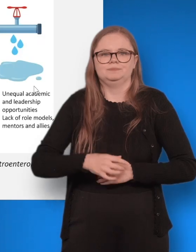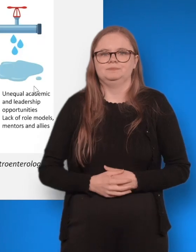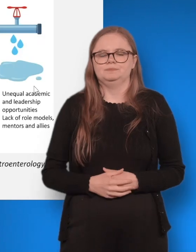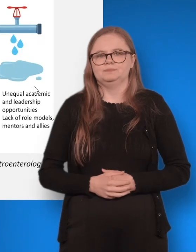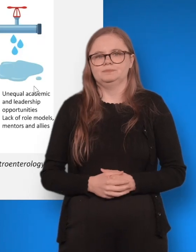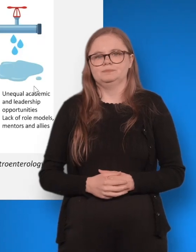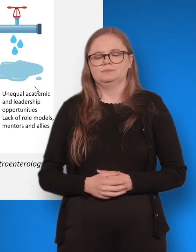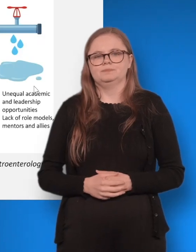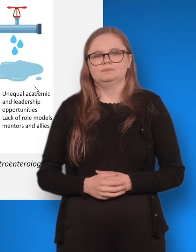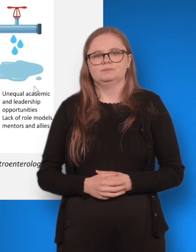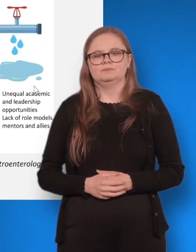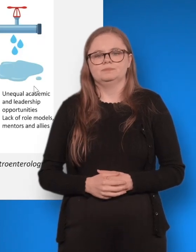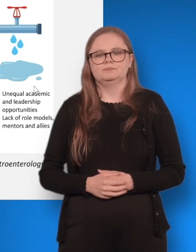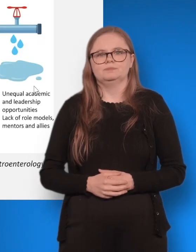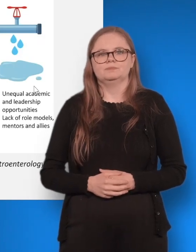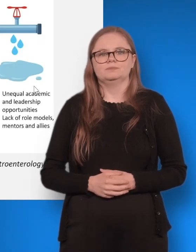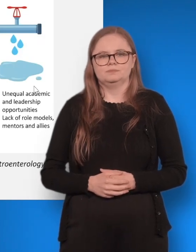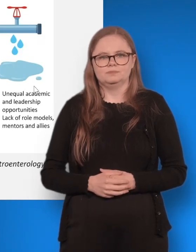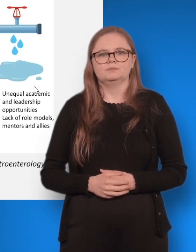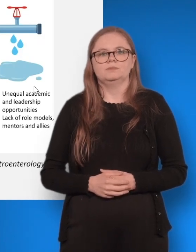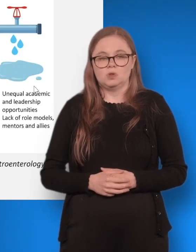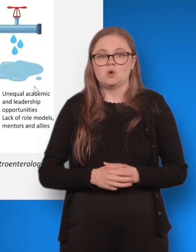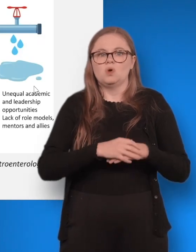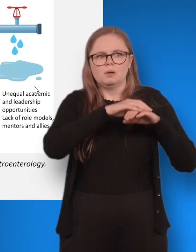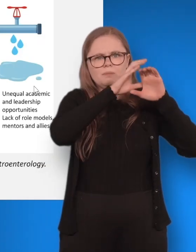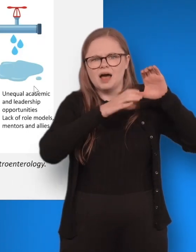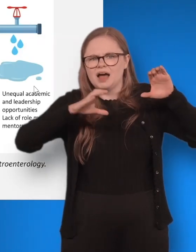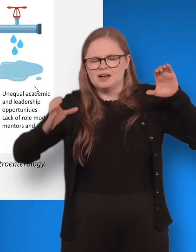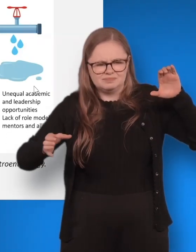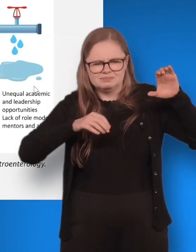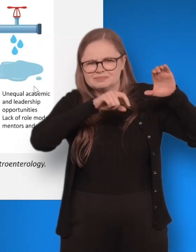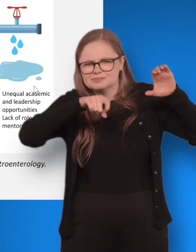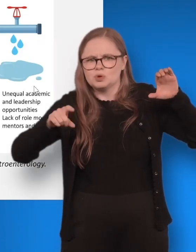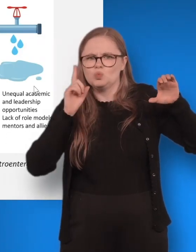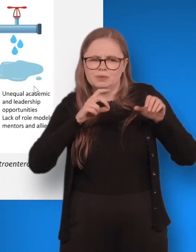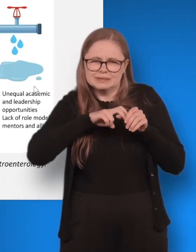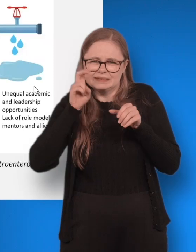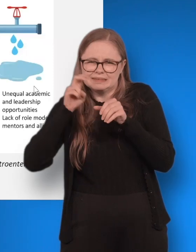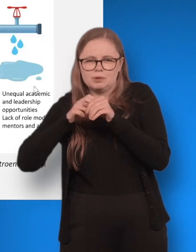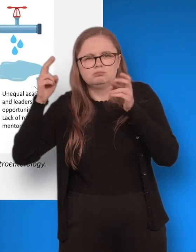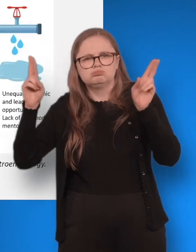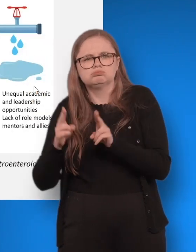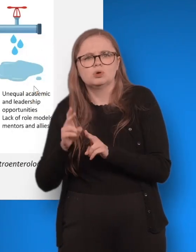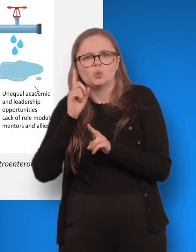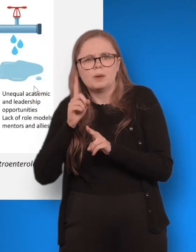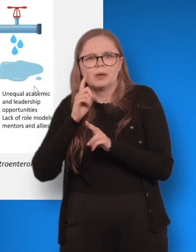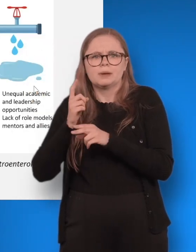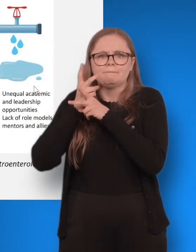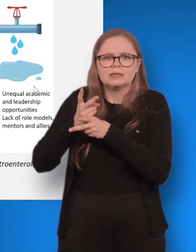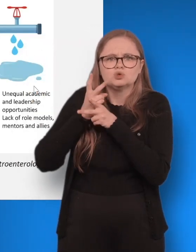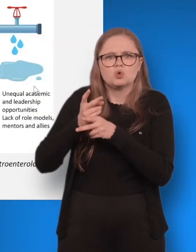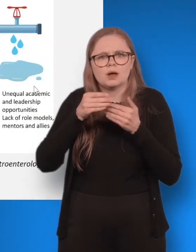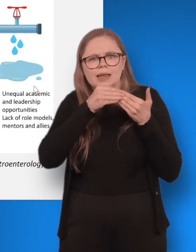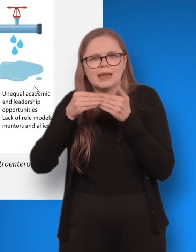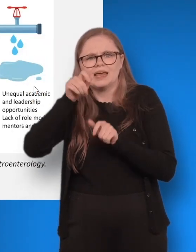shows that the leaky pipeline can result in a lack of women leaders and mentors in the discipline as they continue to